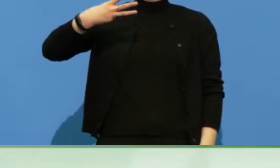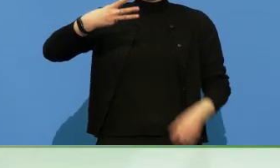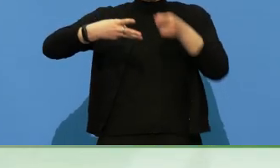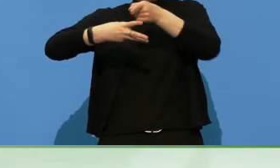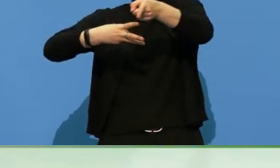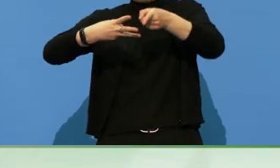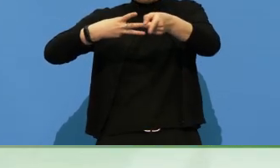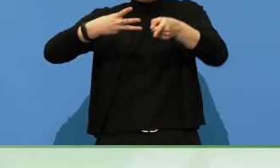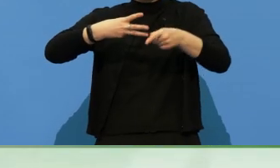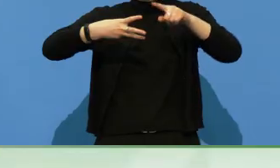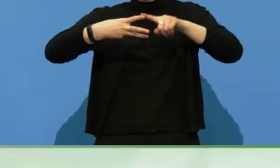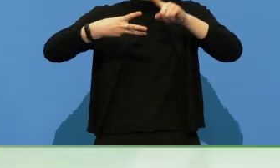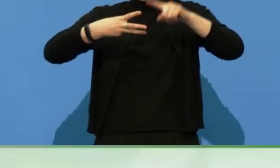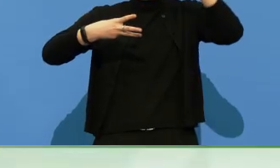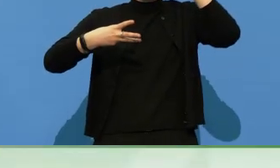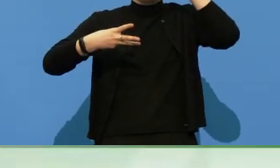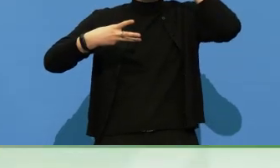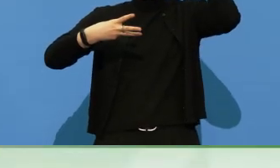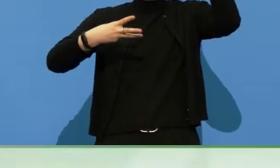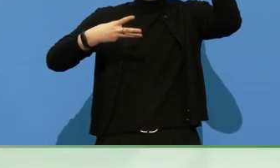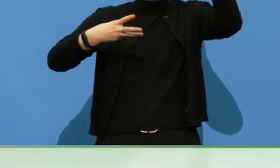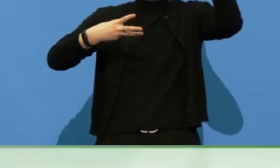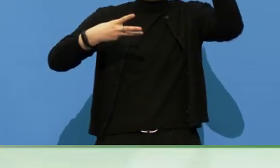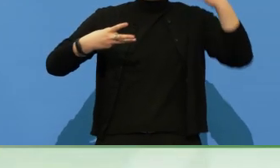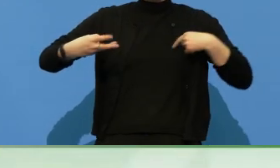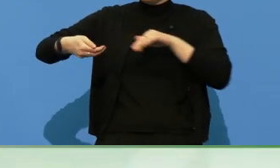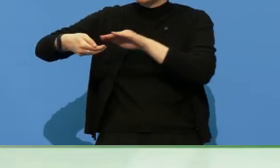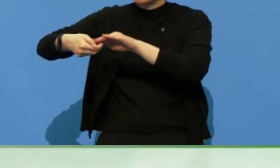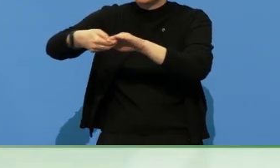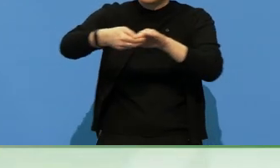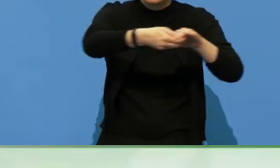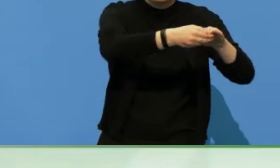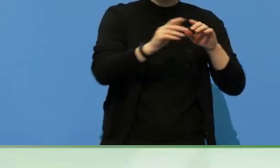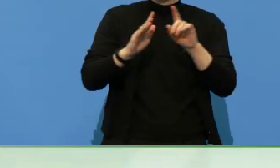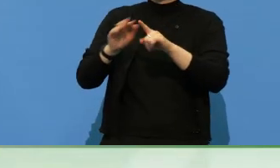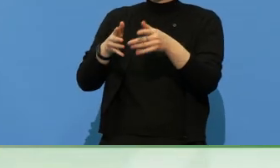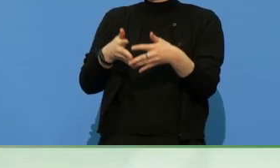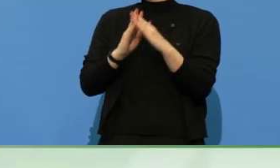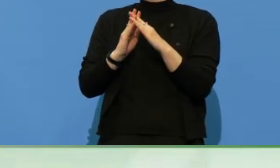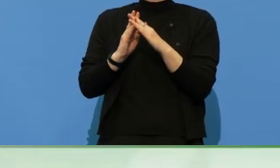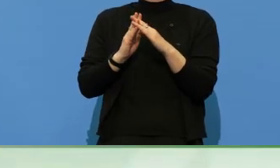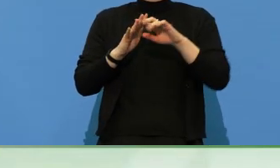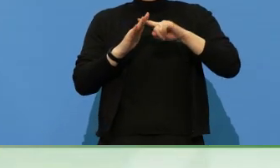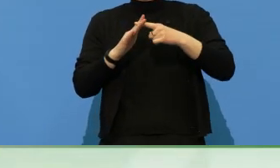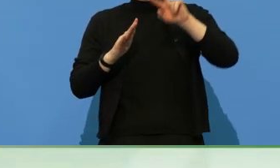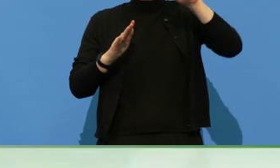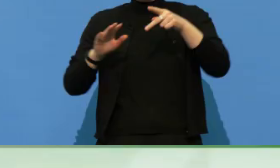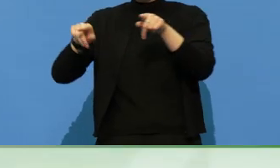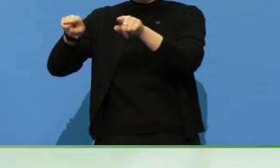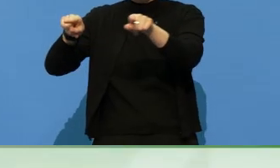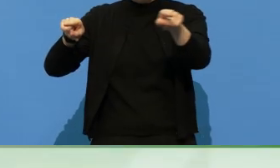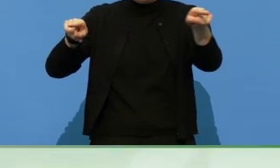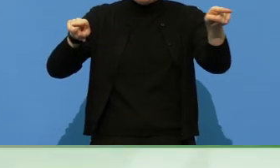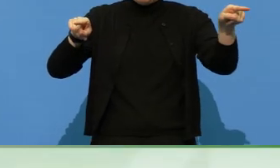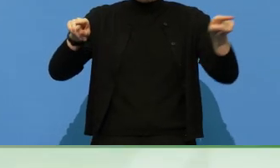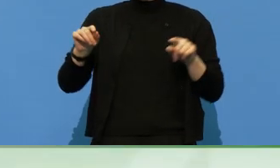25 startups that are working with us. They are working mostly on mobility, the second revolution, and